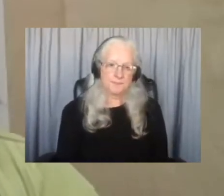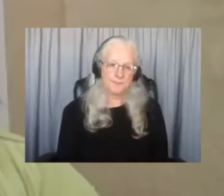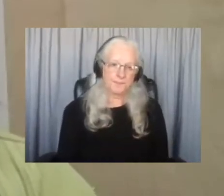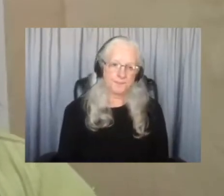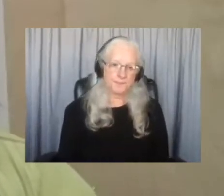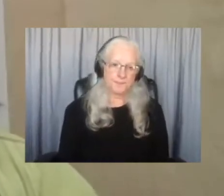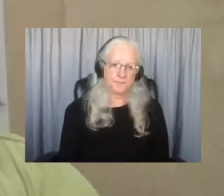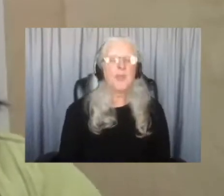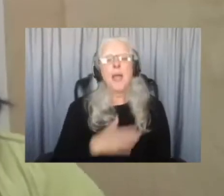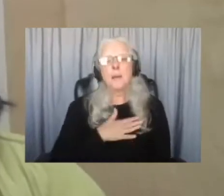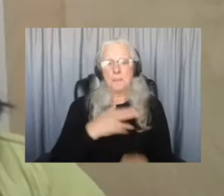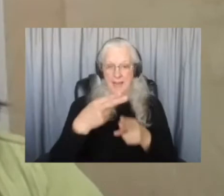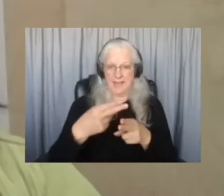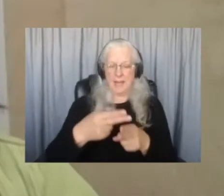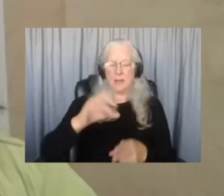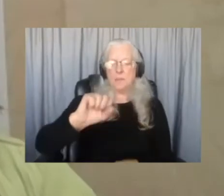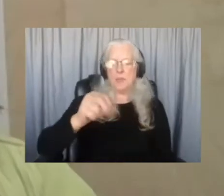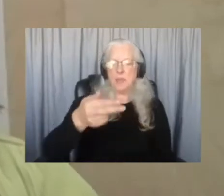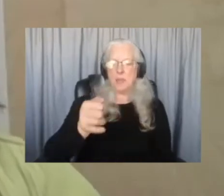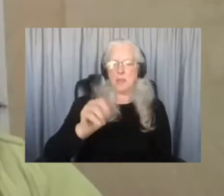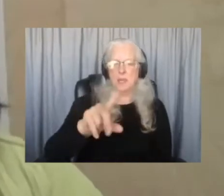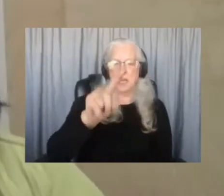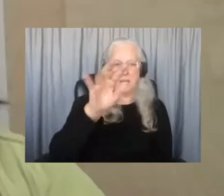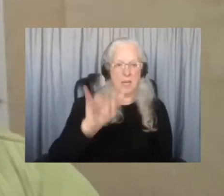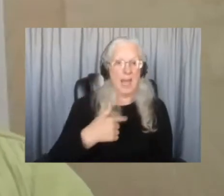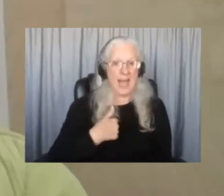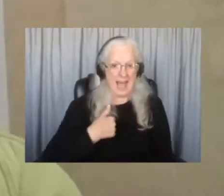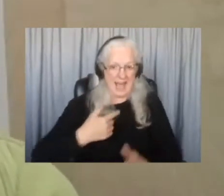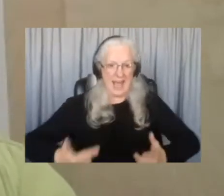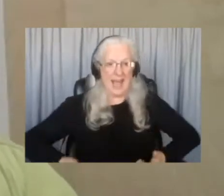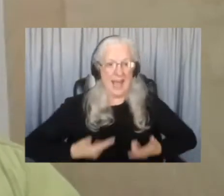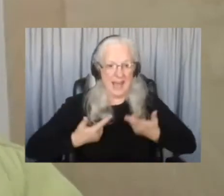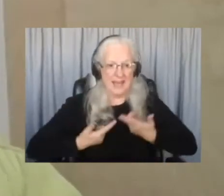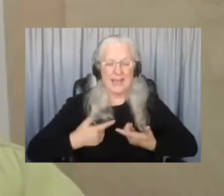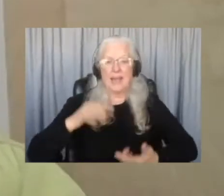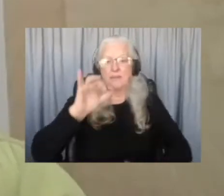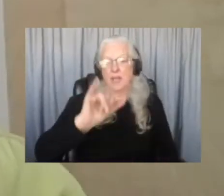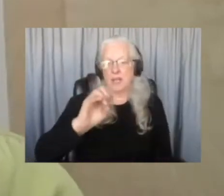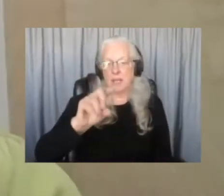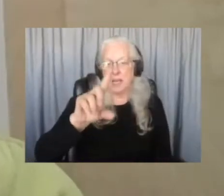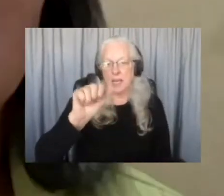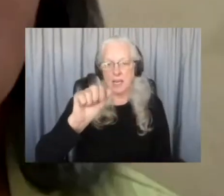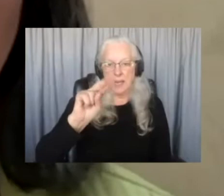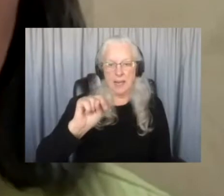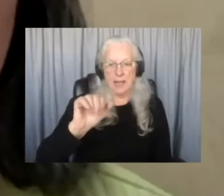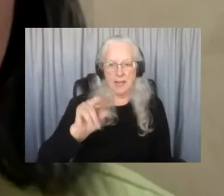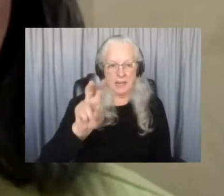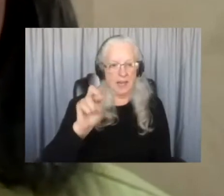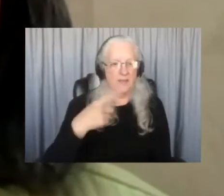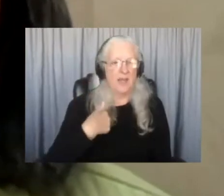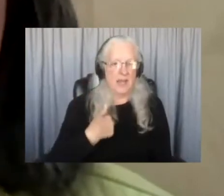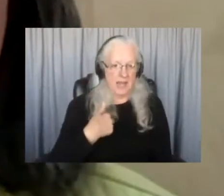Shirley Desjarlais. I live in Yellowknife and I work at Intlo School.